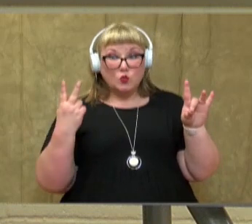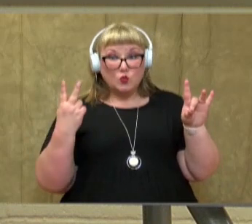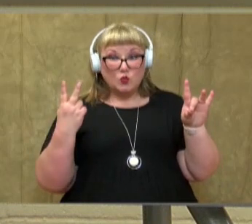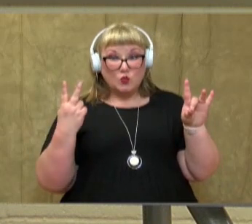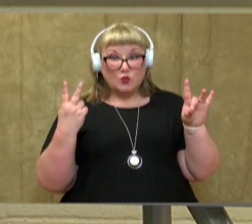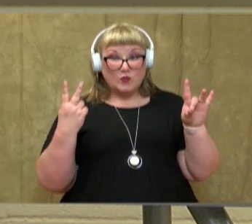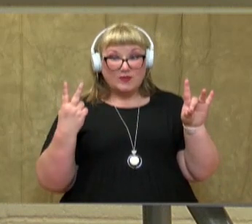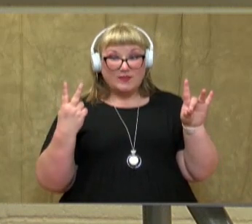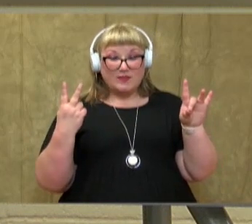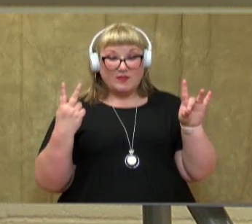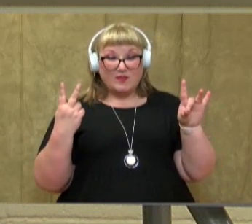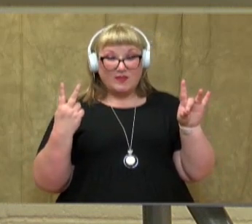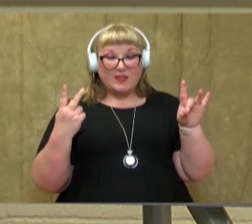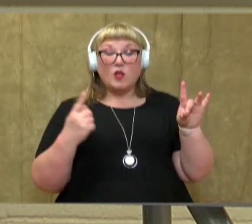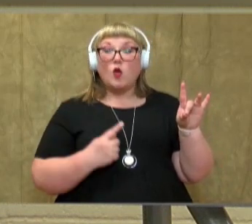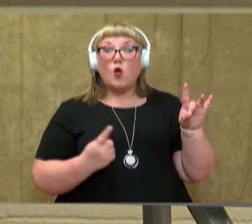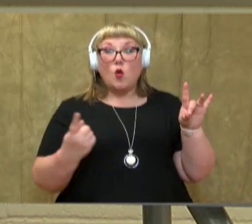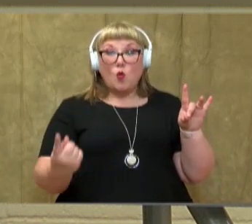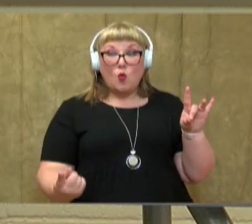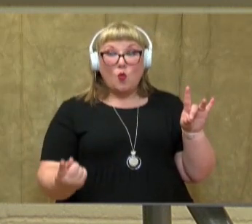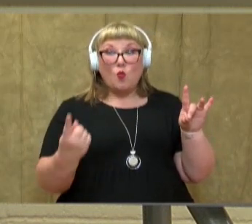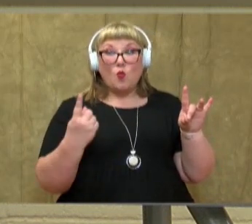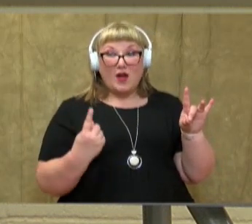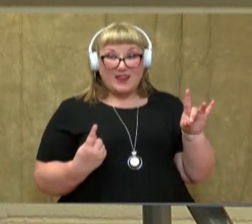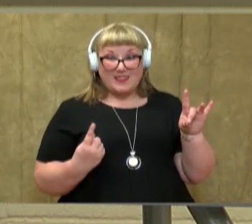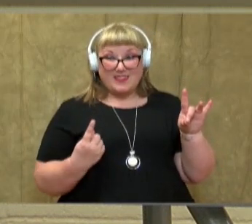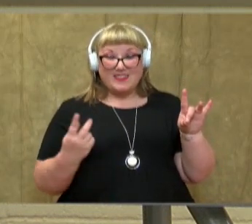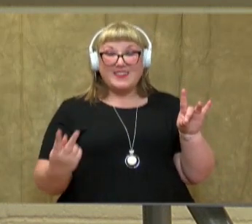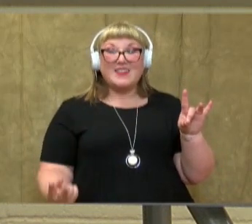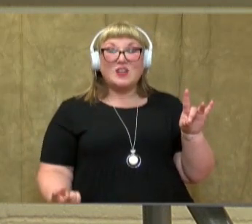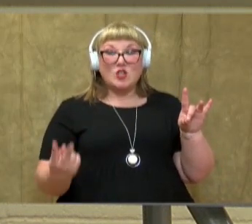1, 2. Let's count them as we put them back in.